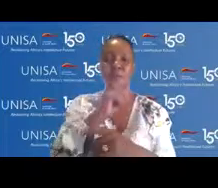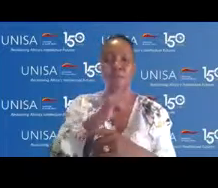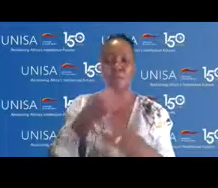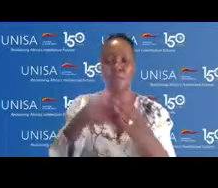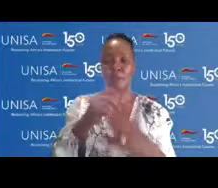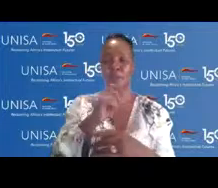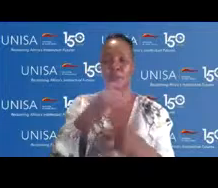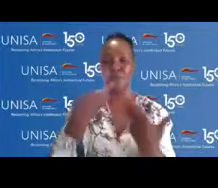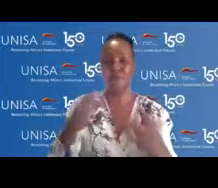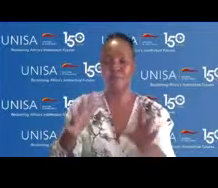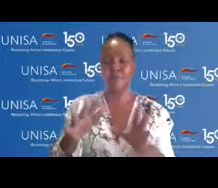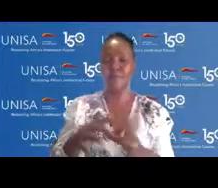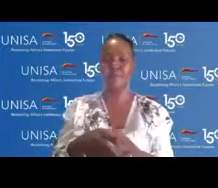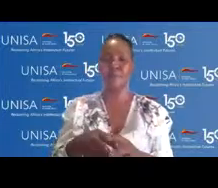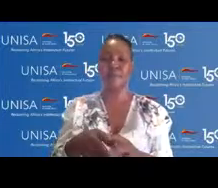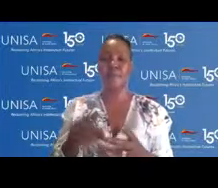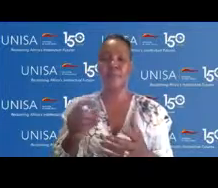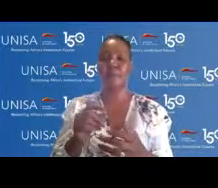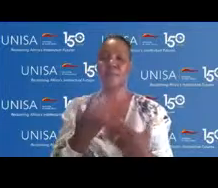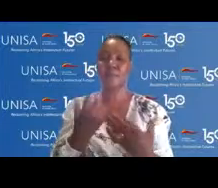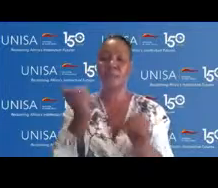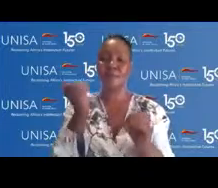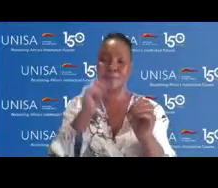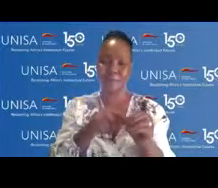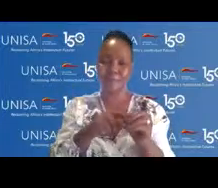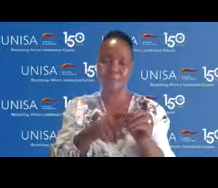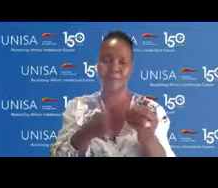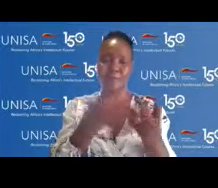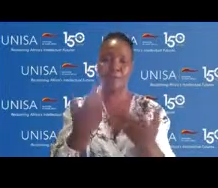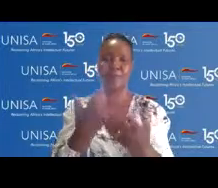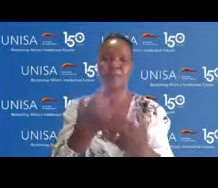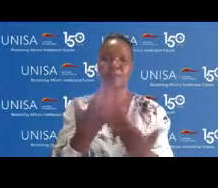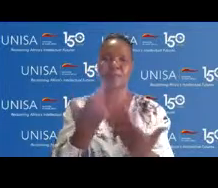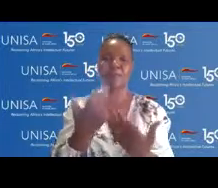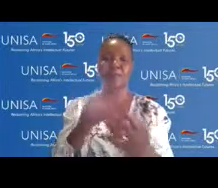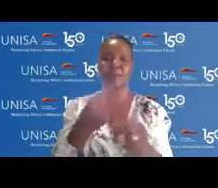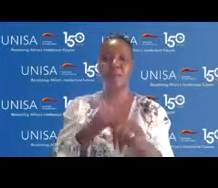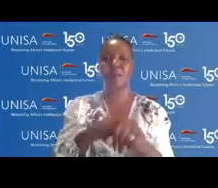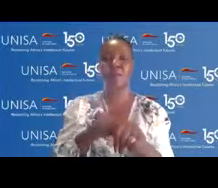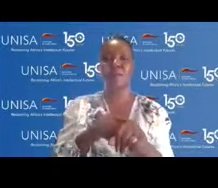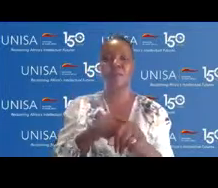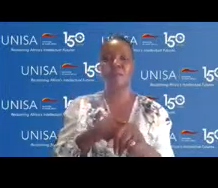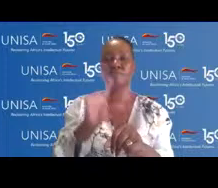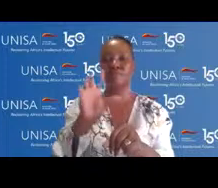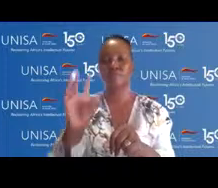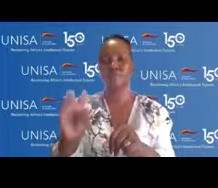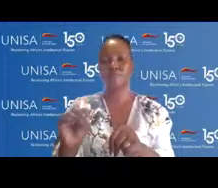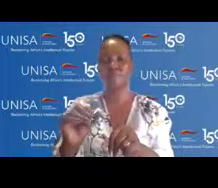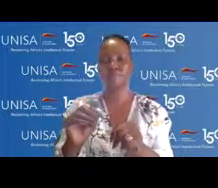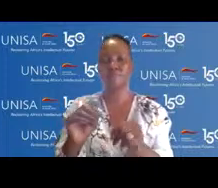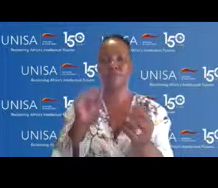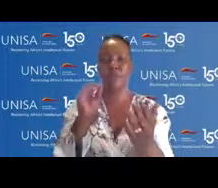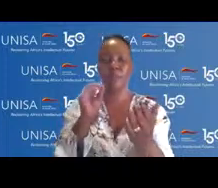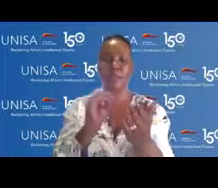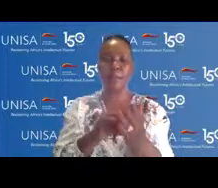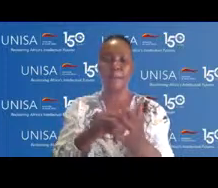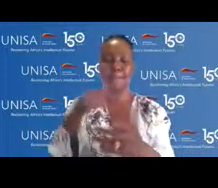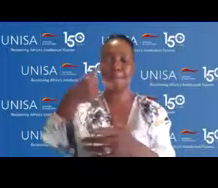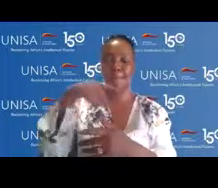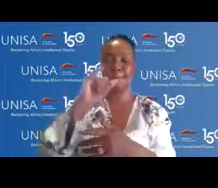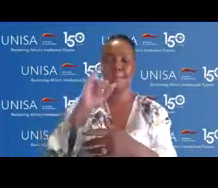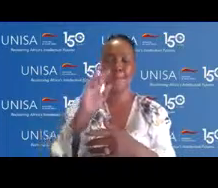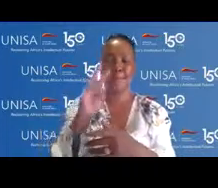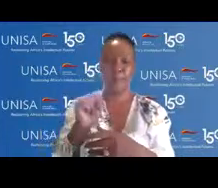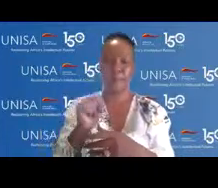you just sign in. We'll generally sometimes ask you then to enter the PIN as well that's been sent to you to